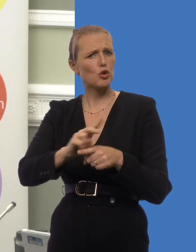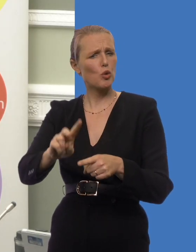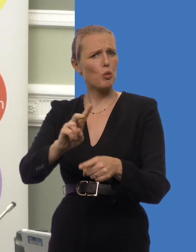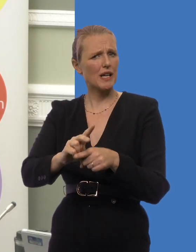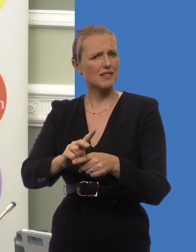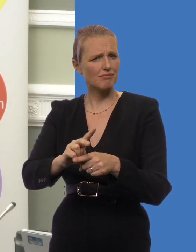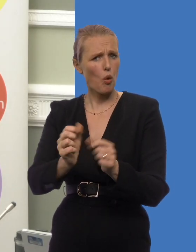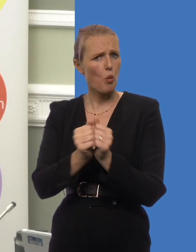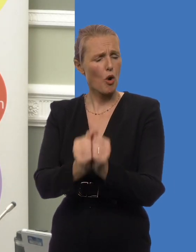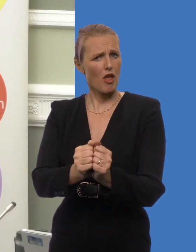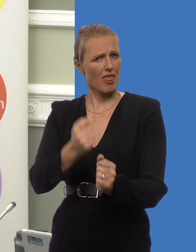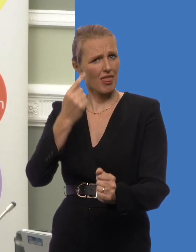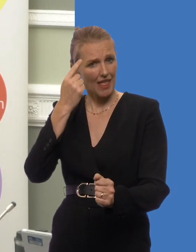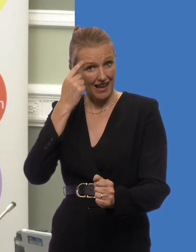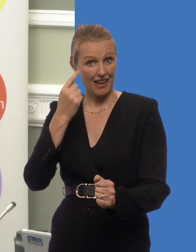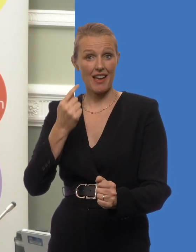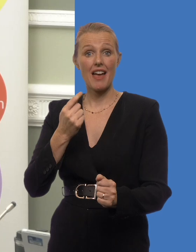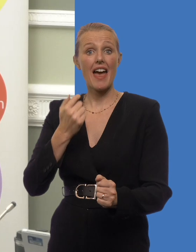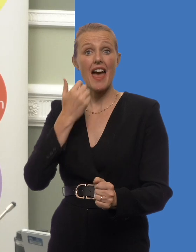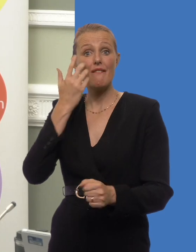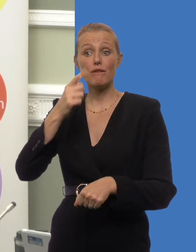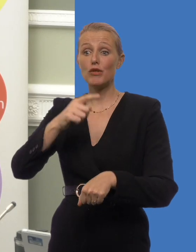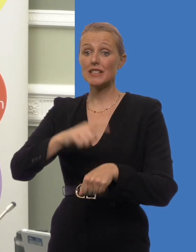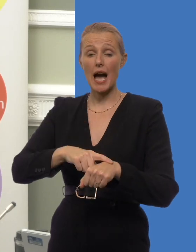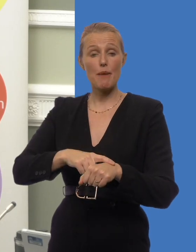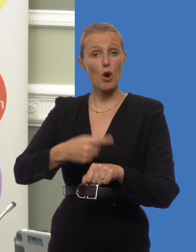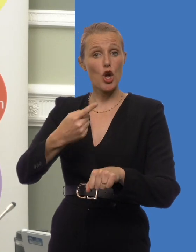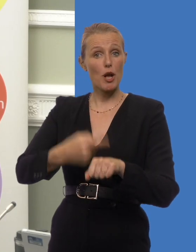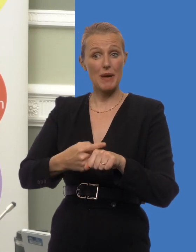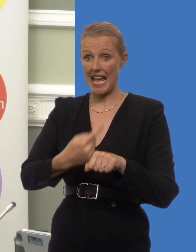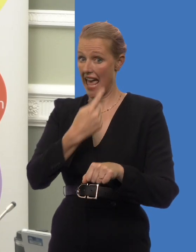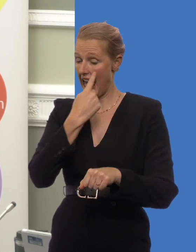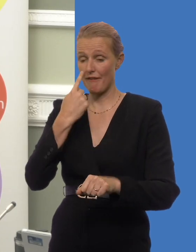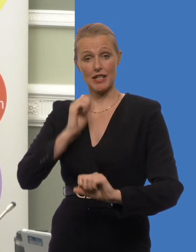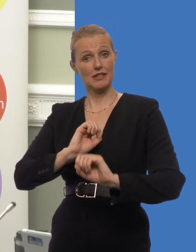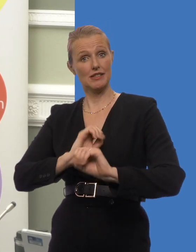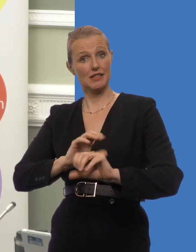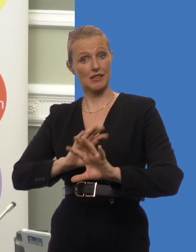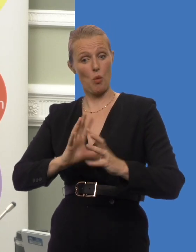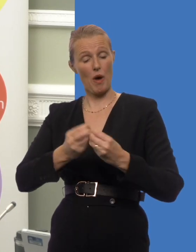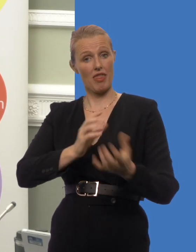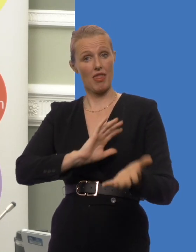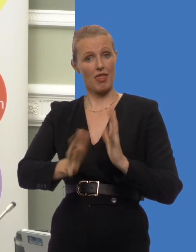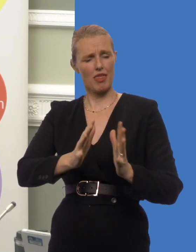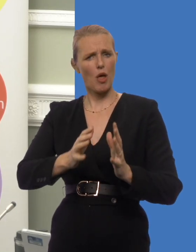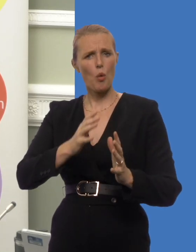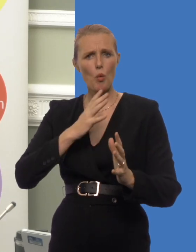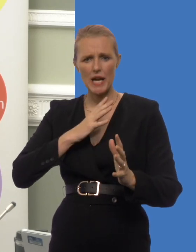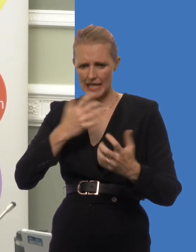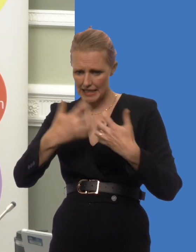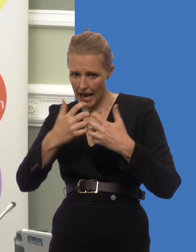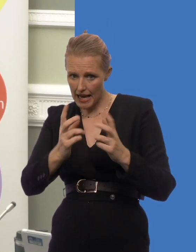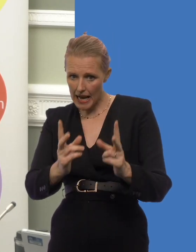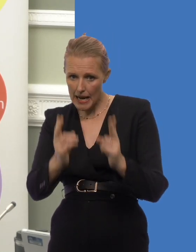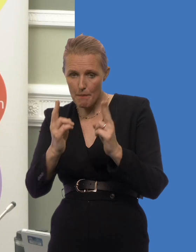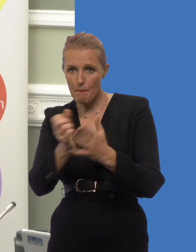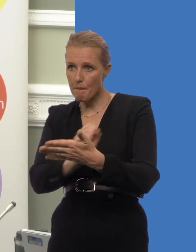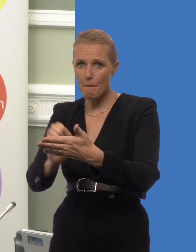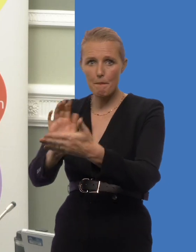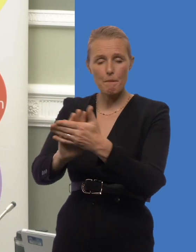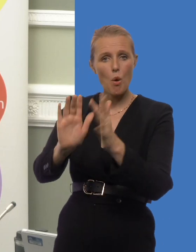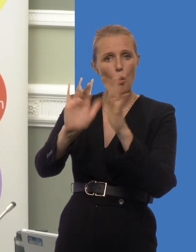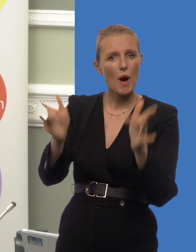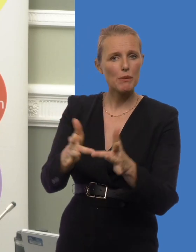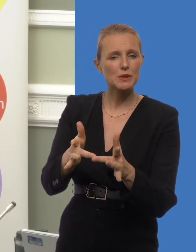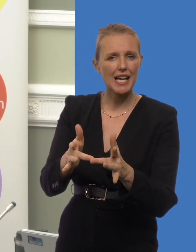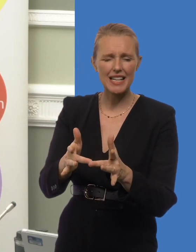be mindful of the fact that after each evidence session, which will be signed, we are going to clip that session to put it on the website, but this